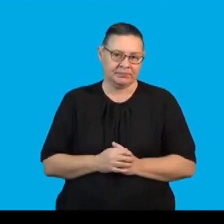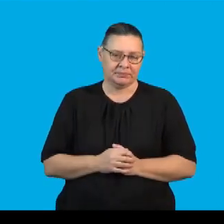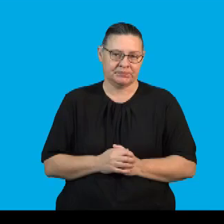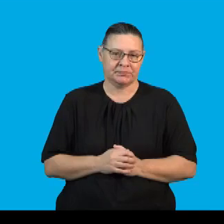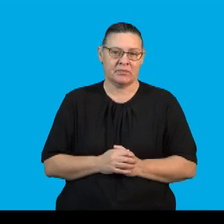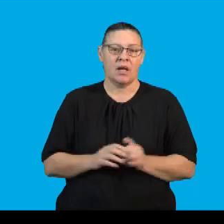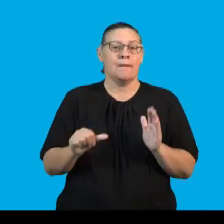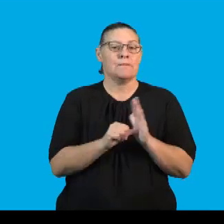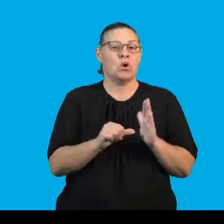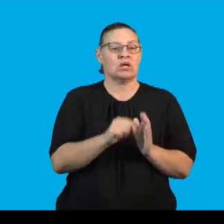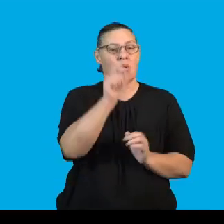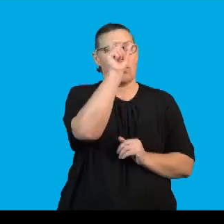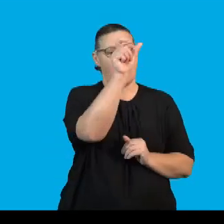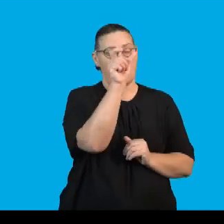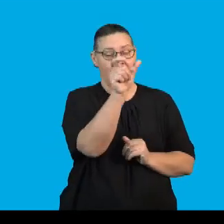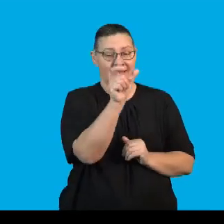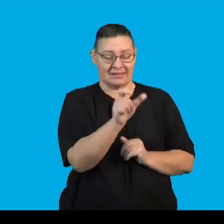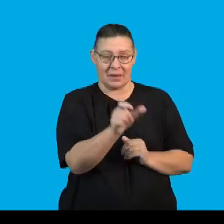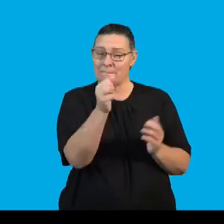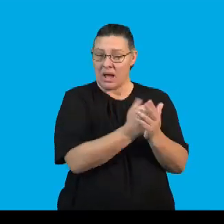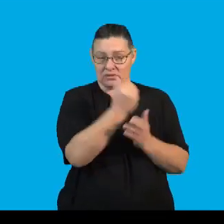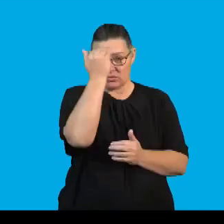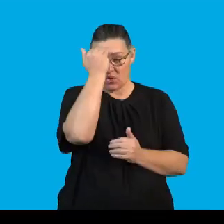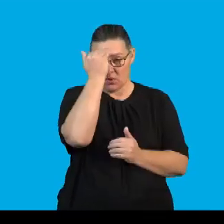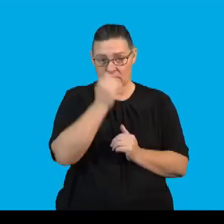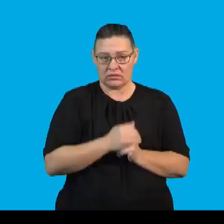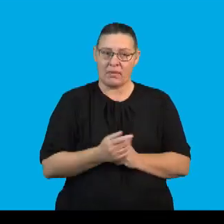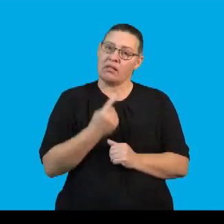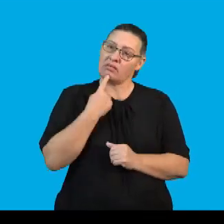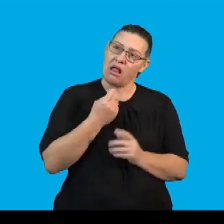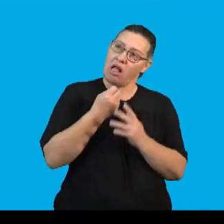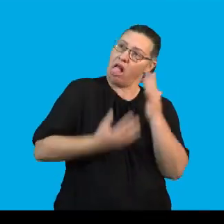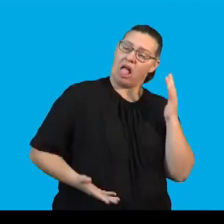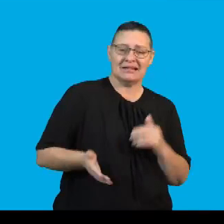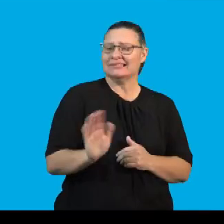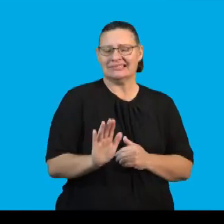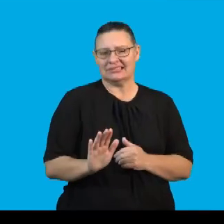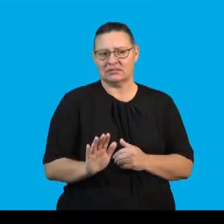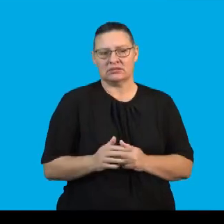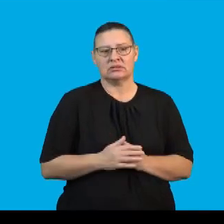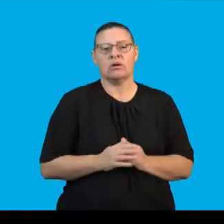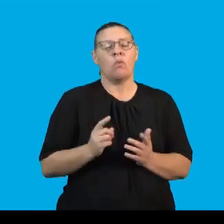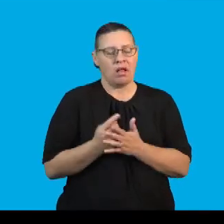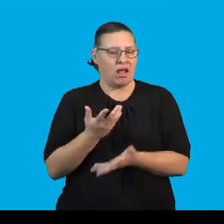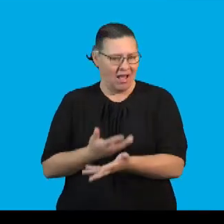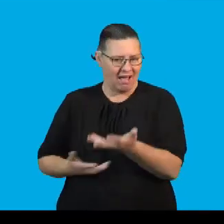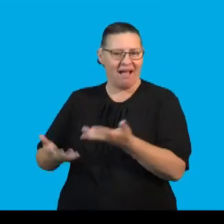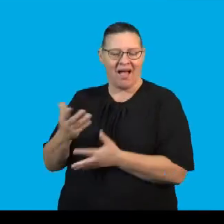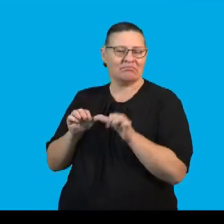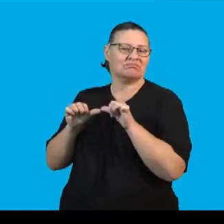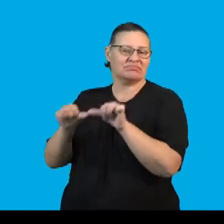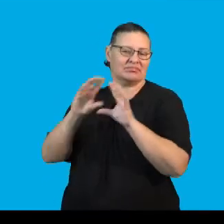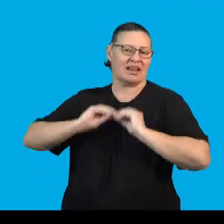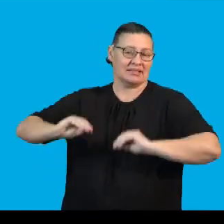mind. These are the keywords that you are supposed to know. I am not going to say much about them because